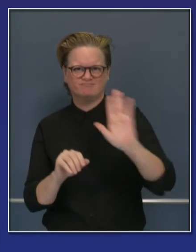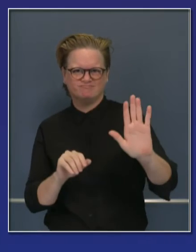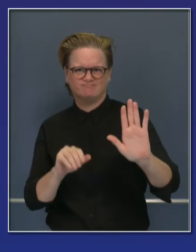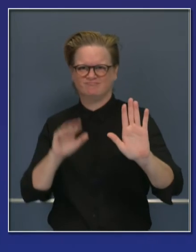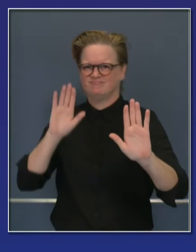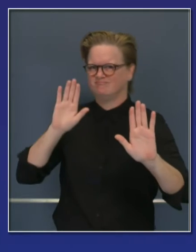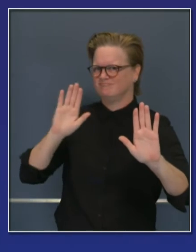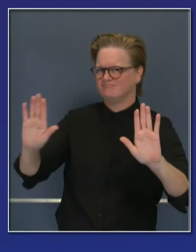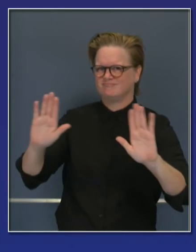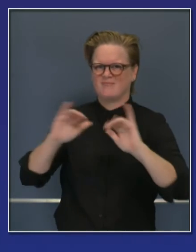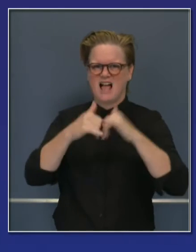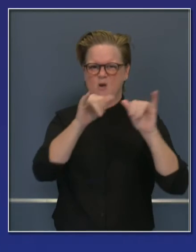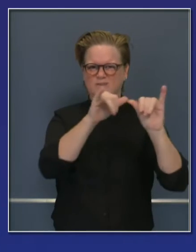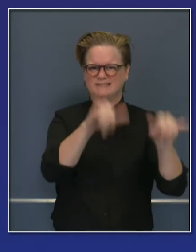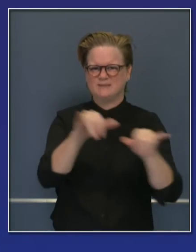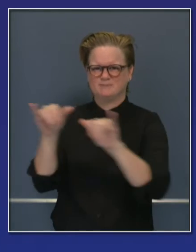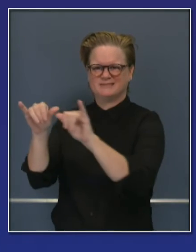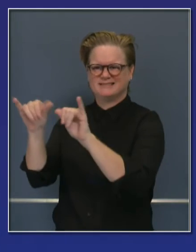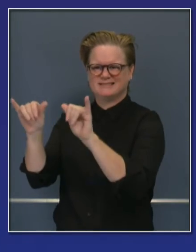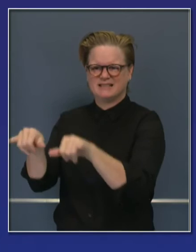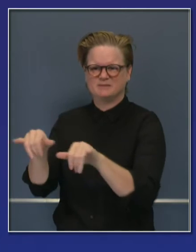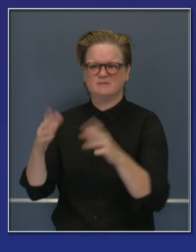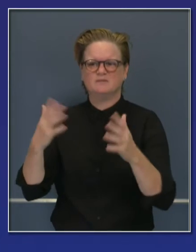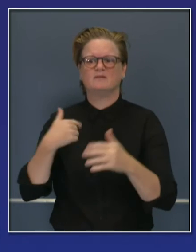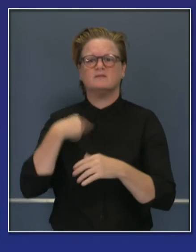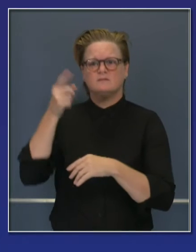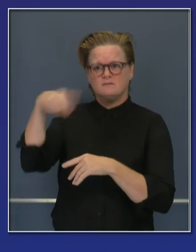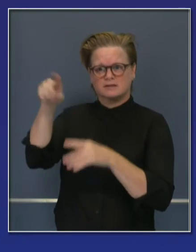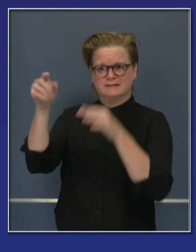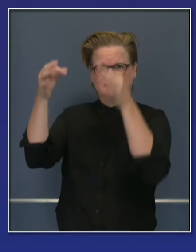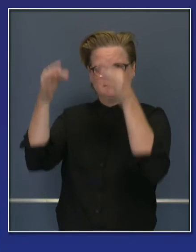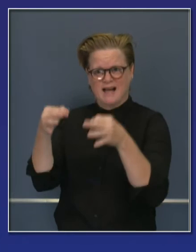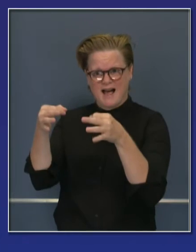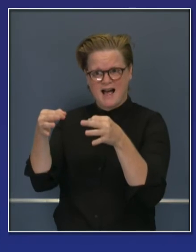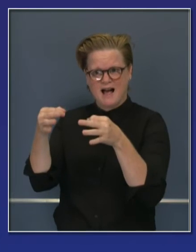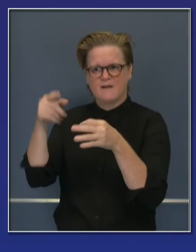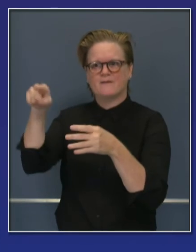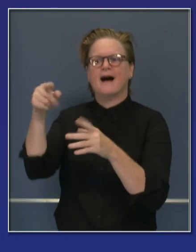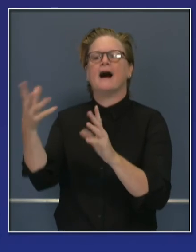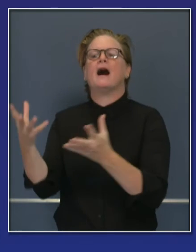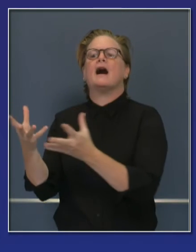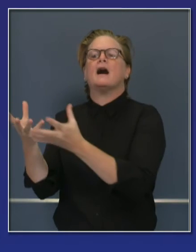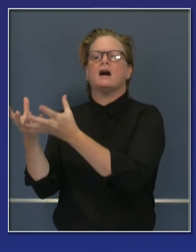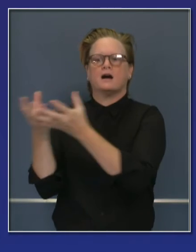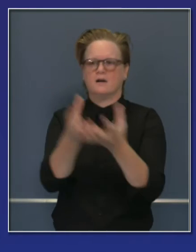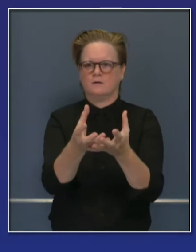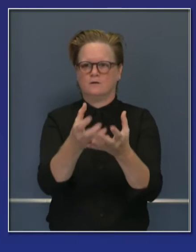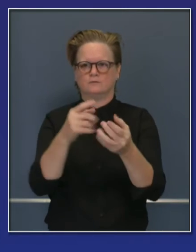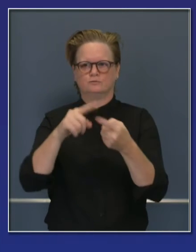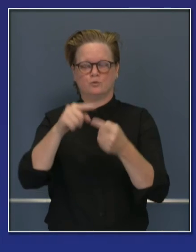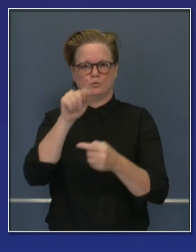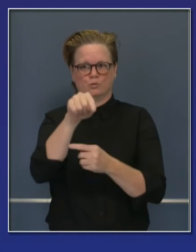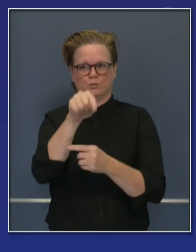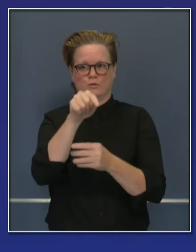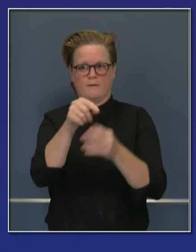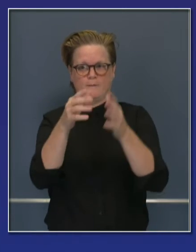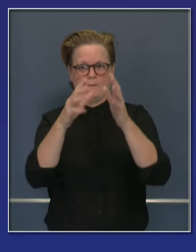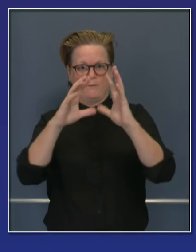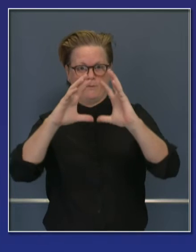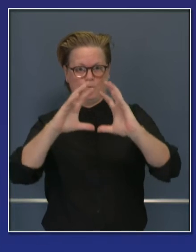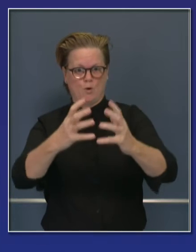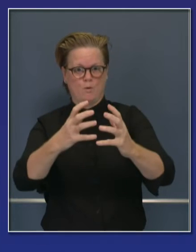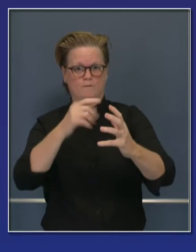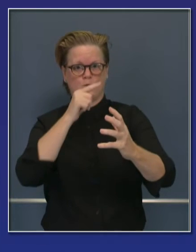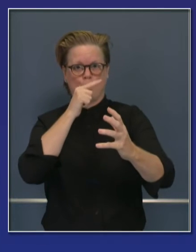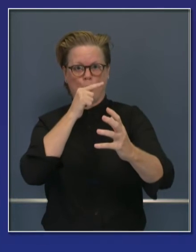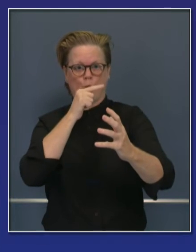direct provider distribution based upon a pre-existing network of well-established groups,